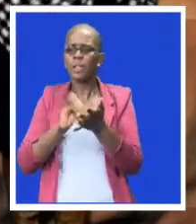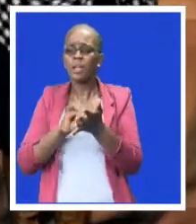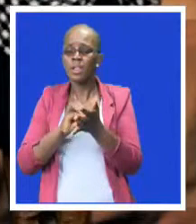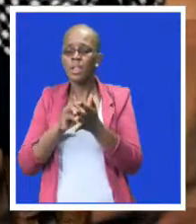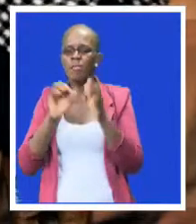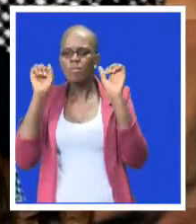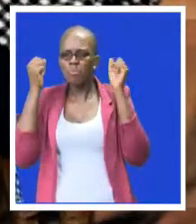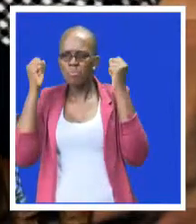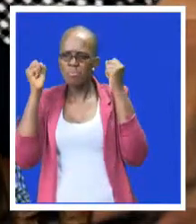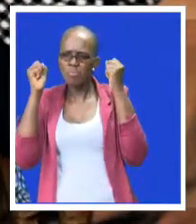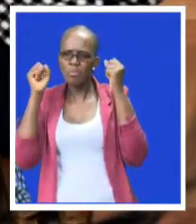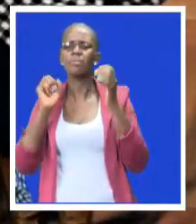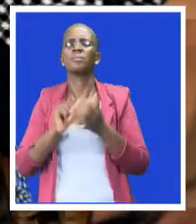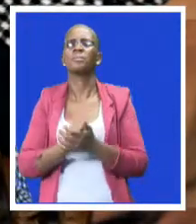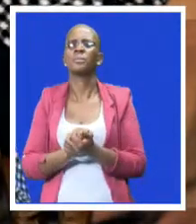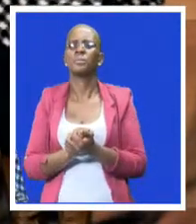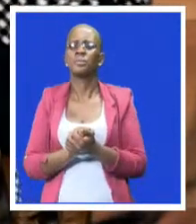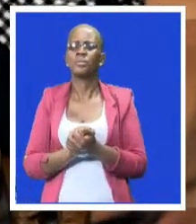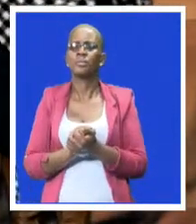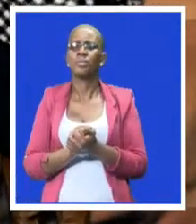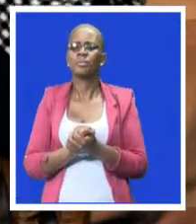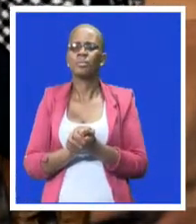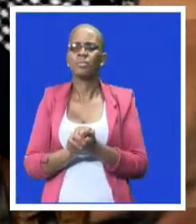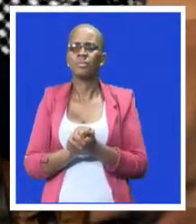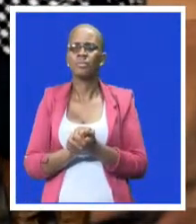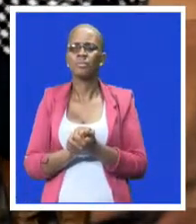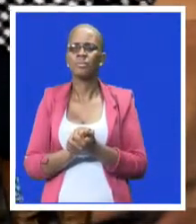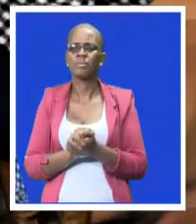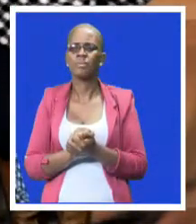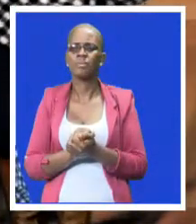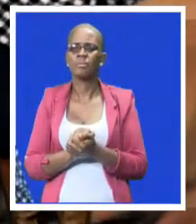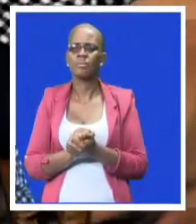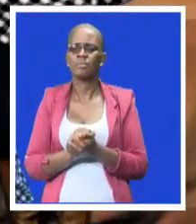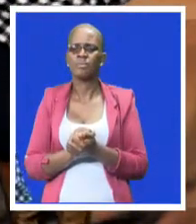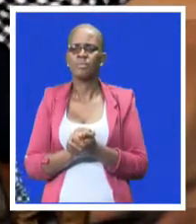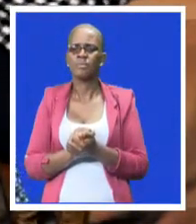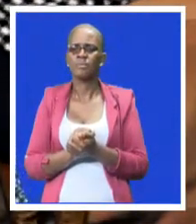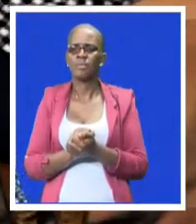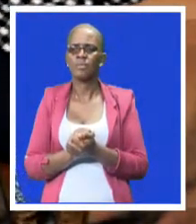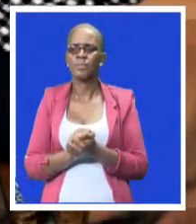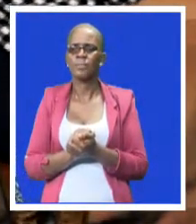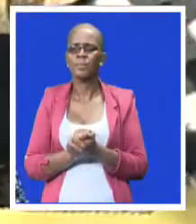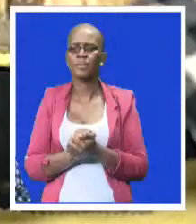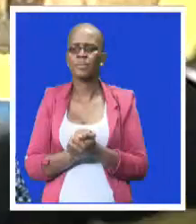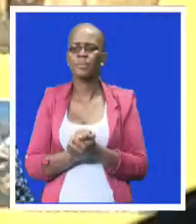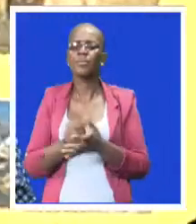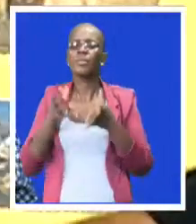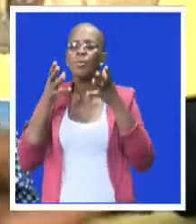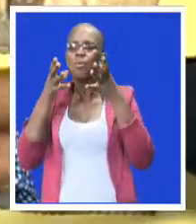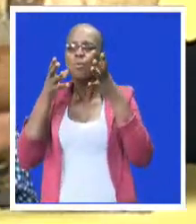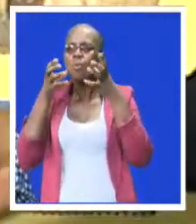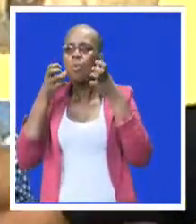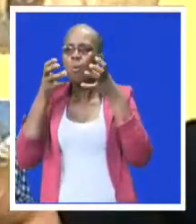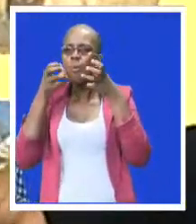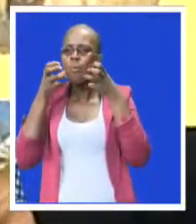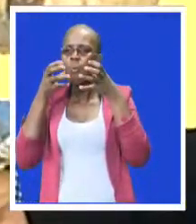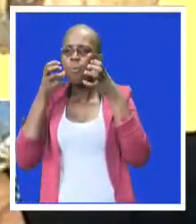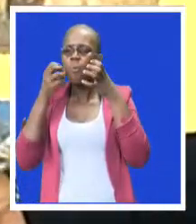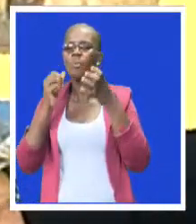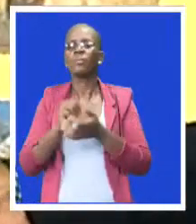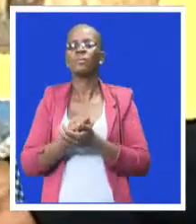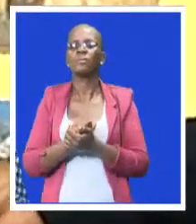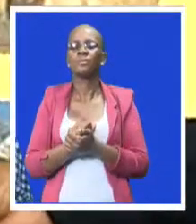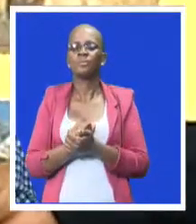woof, woof. Yes. And puppies? Woof, woof, woof. Yes, those are part of the animals. Now, here is our